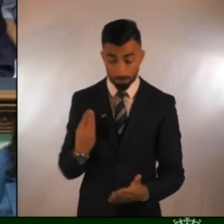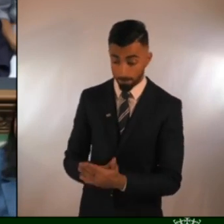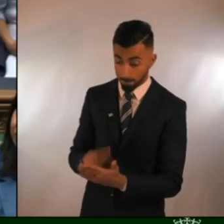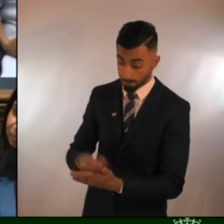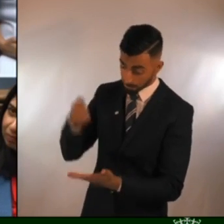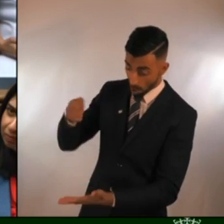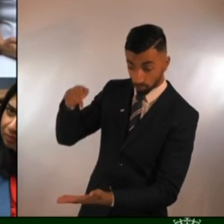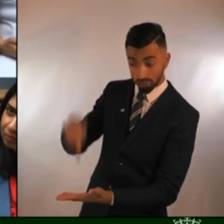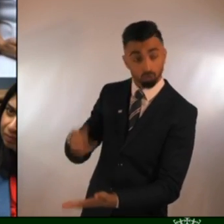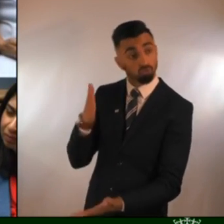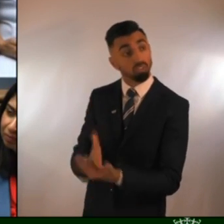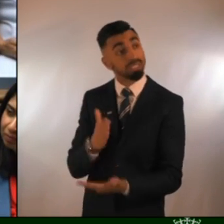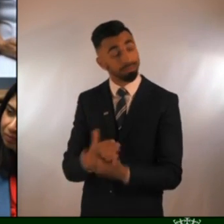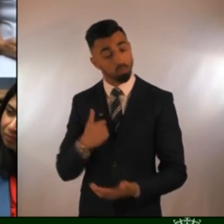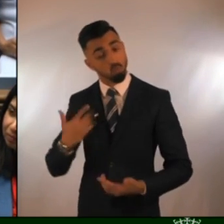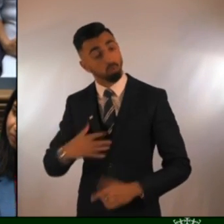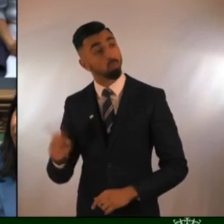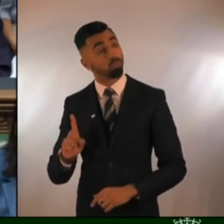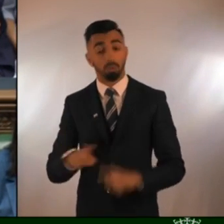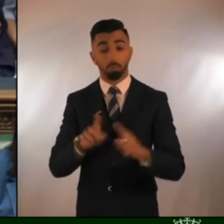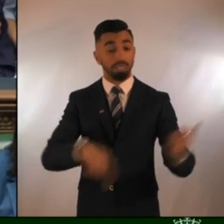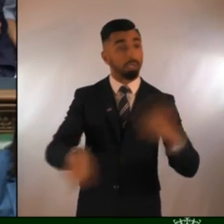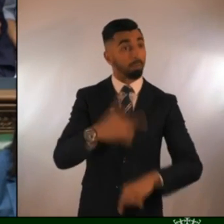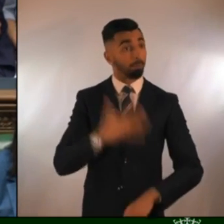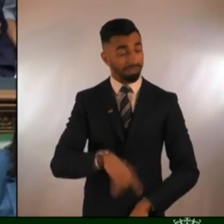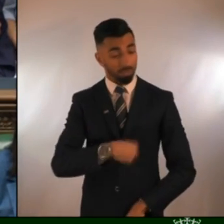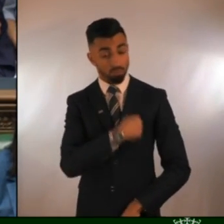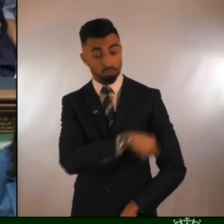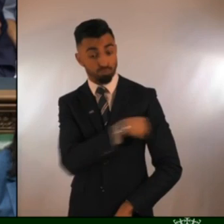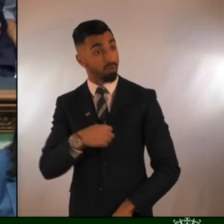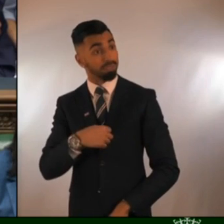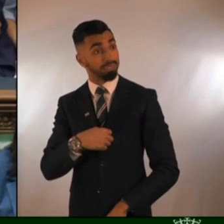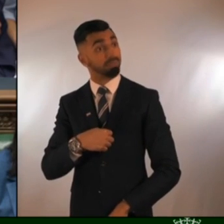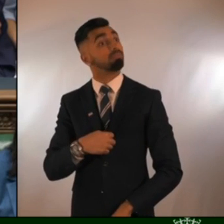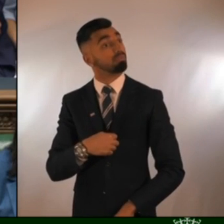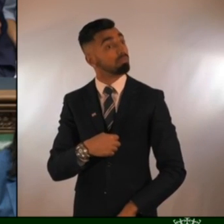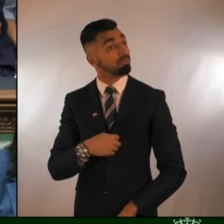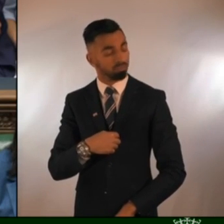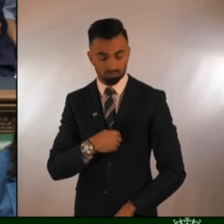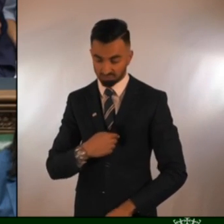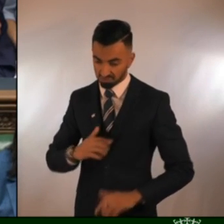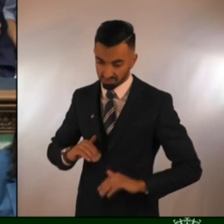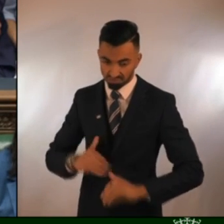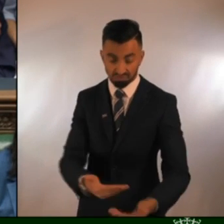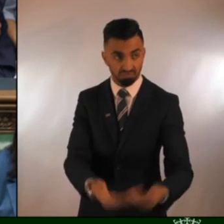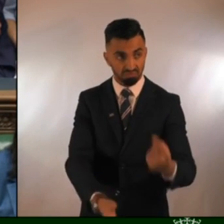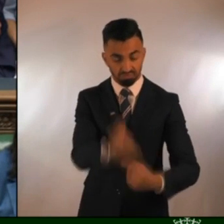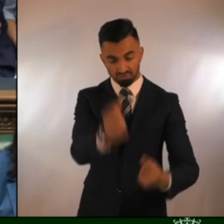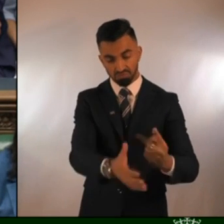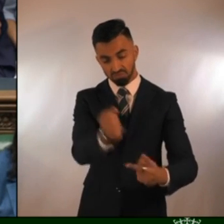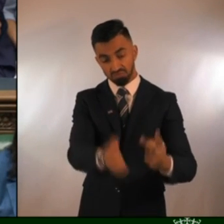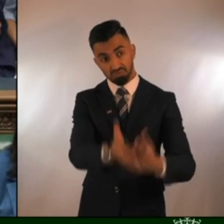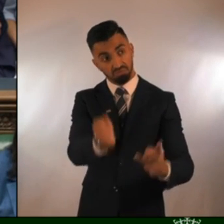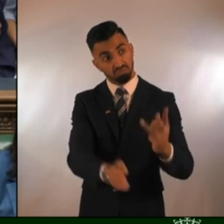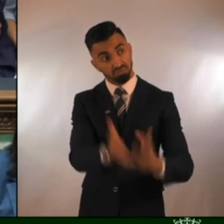our promises. And that's why, despite the speculation, today's budget is delivered not just within the fiscal rules